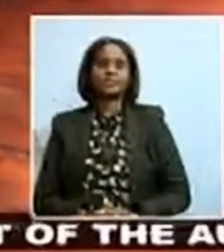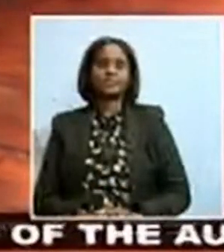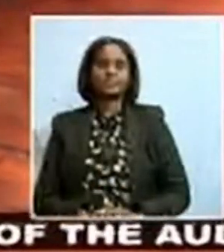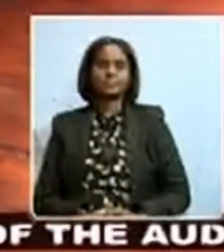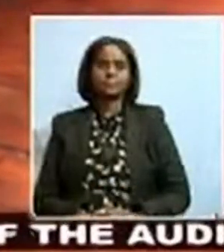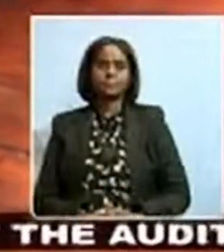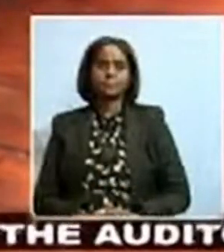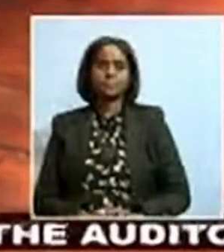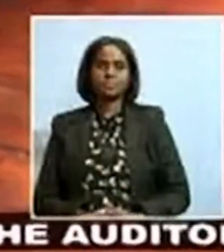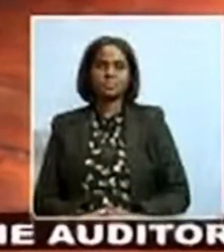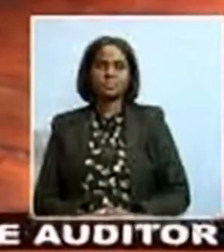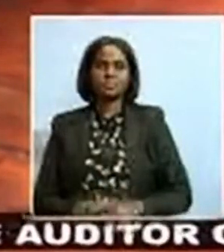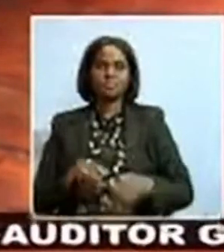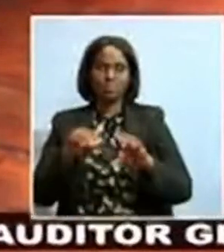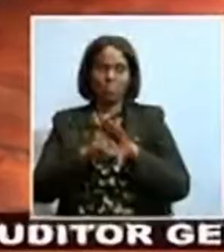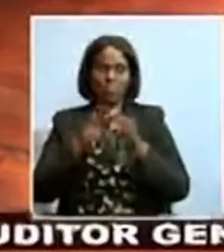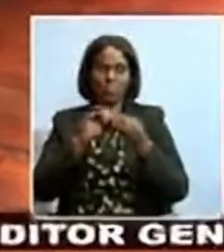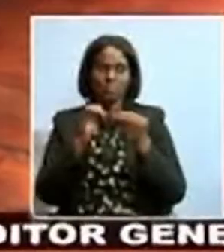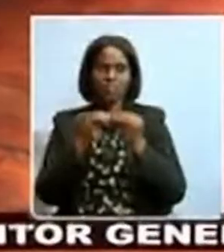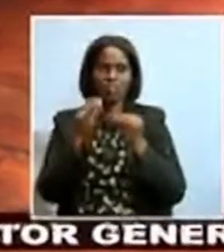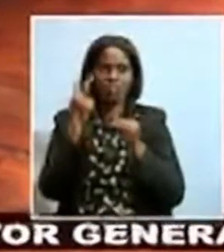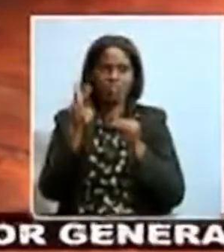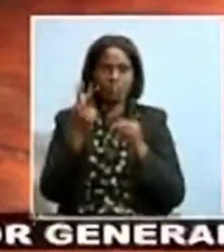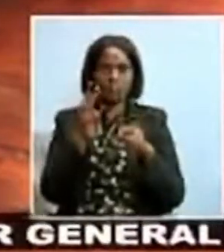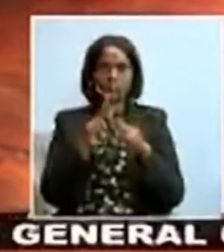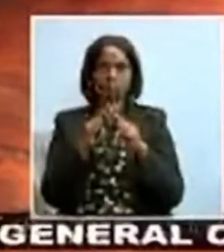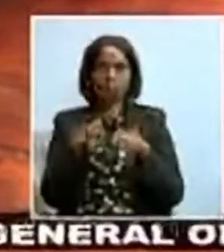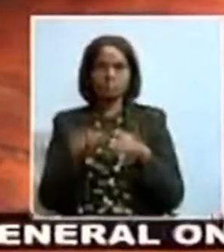Yeah, on document 2, Chair.